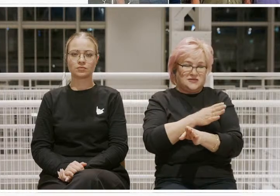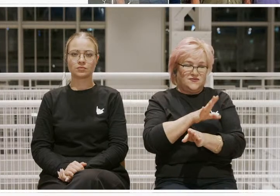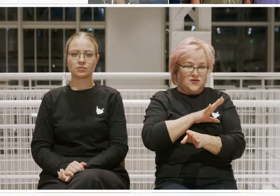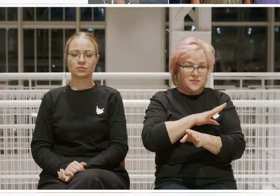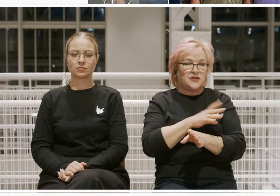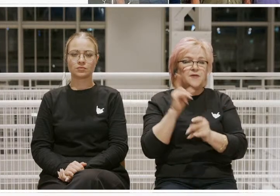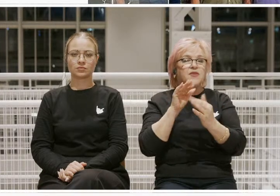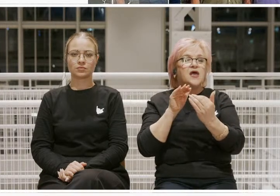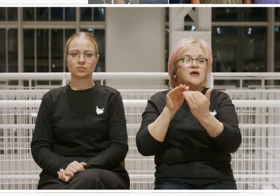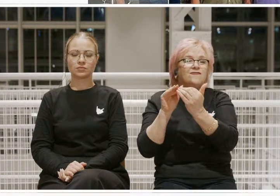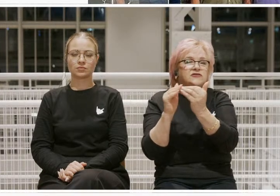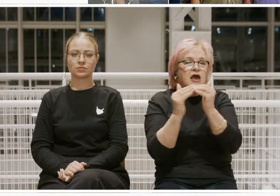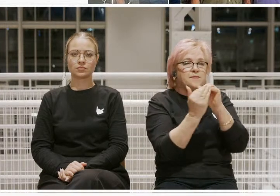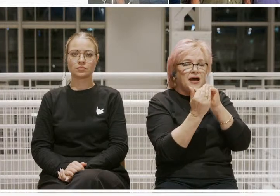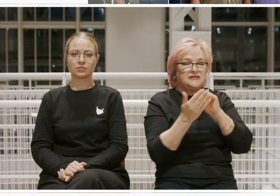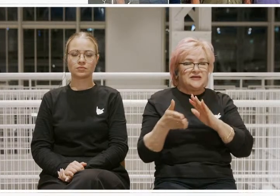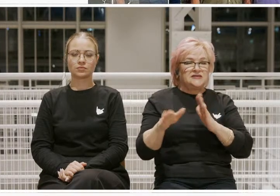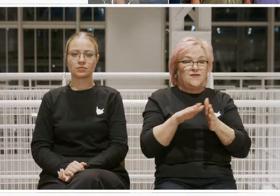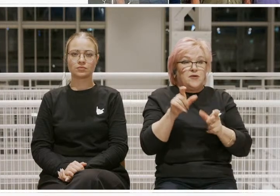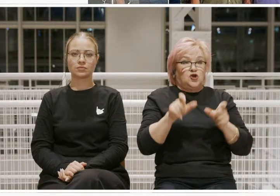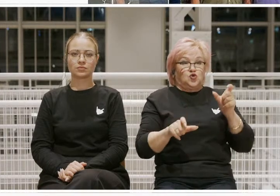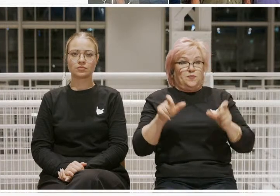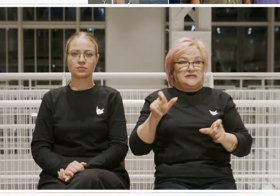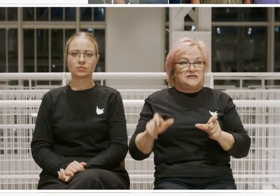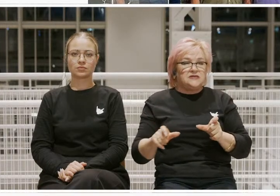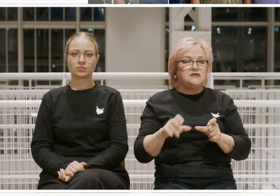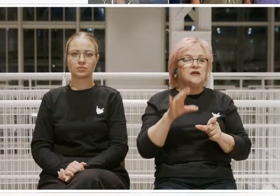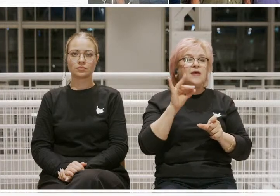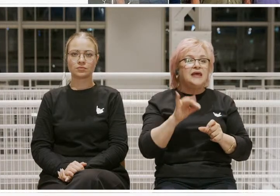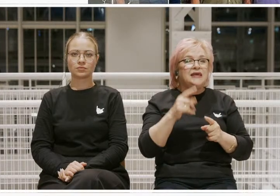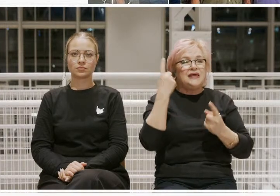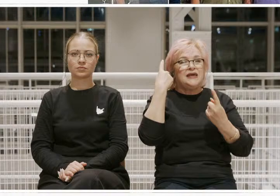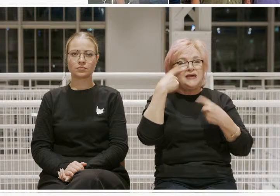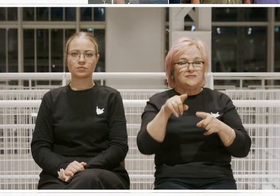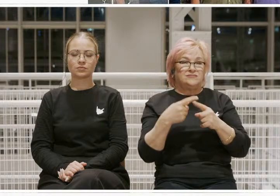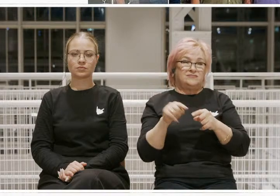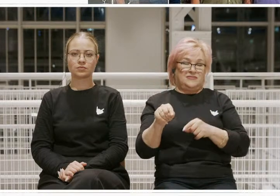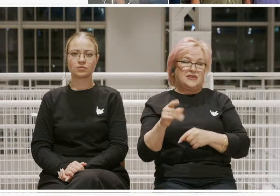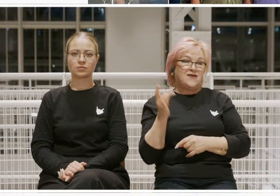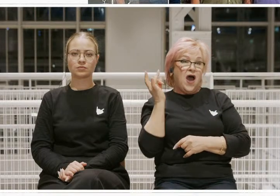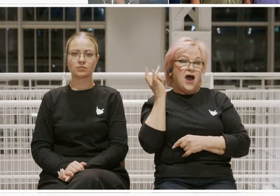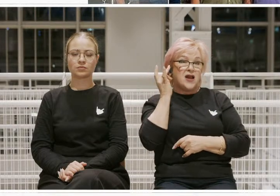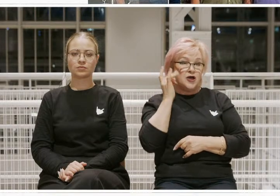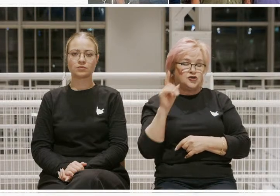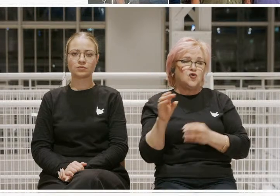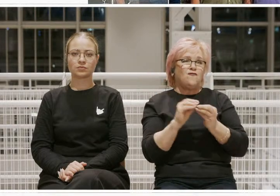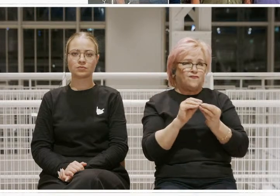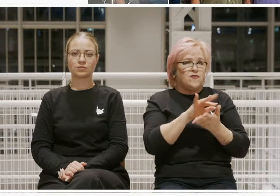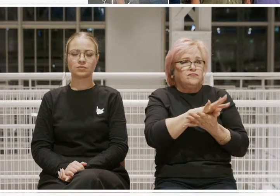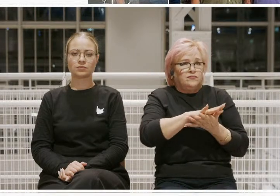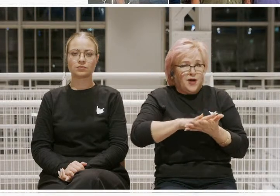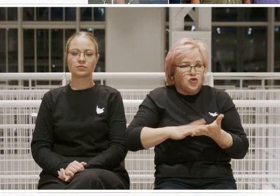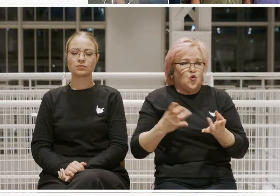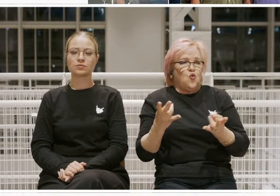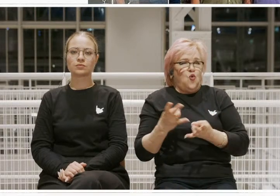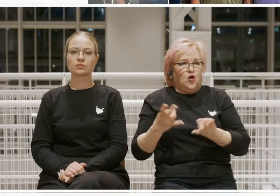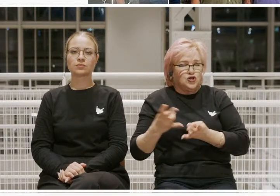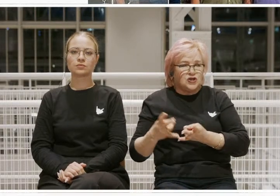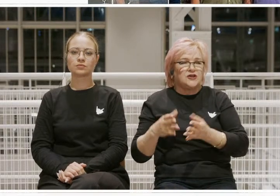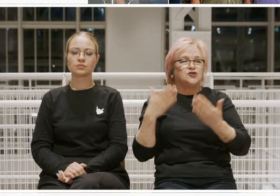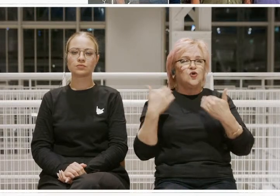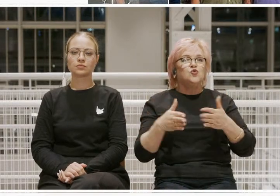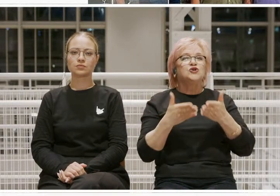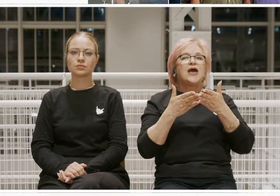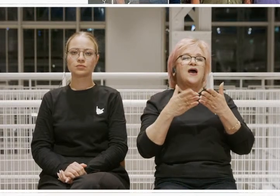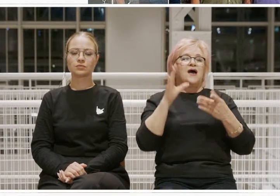at Barınan, one of the Biennial venues, featuring live broadcasts, radio performances and